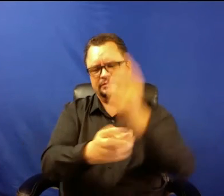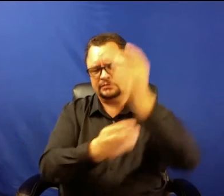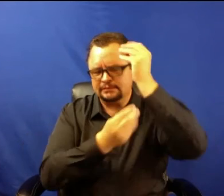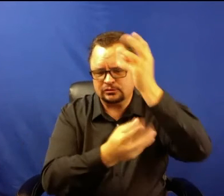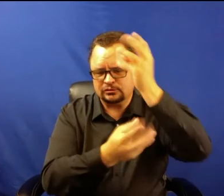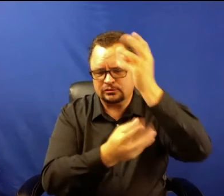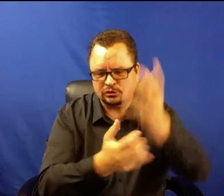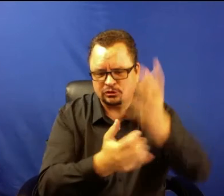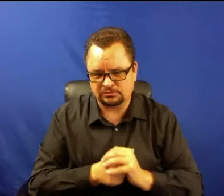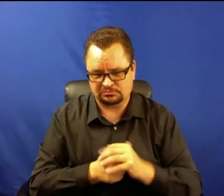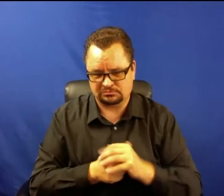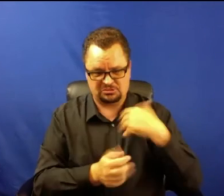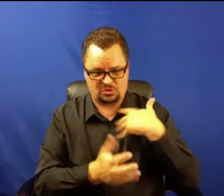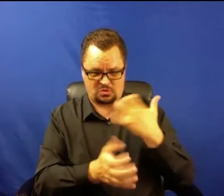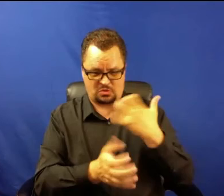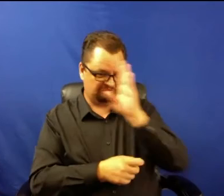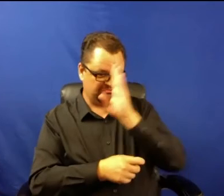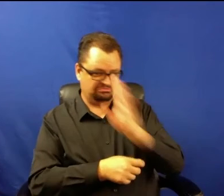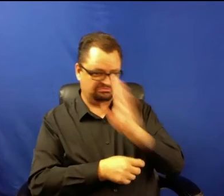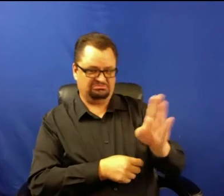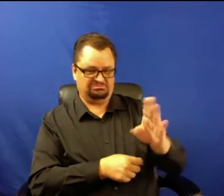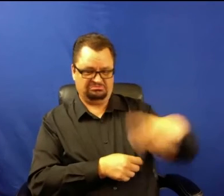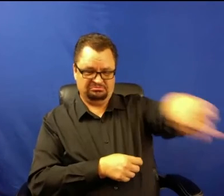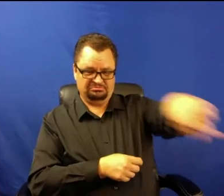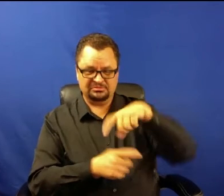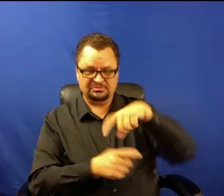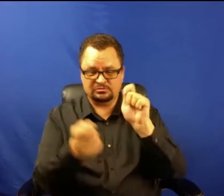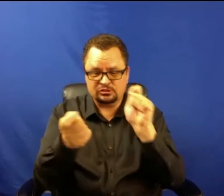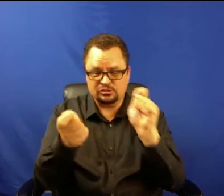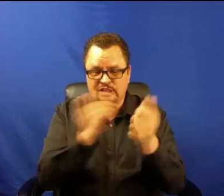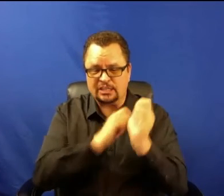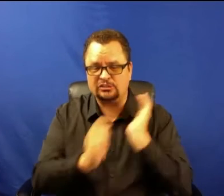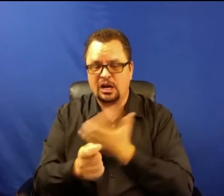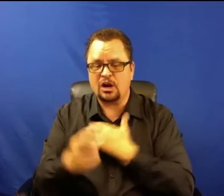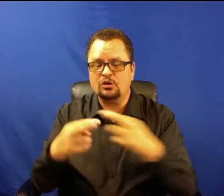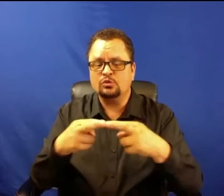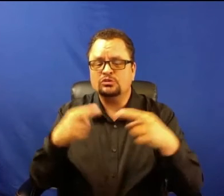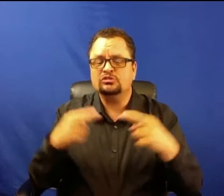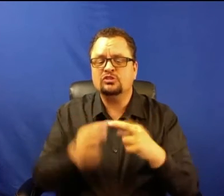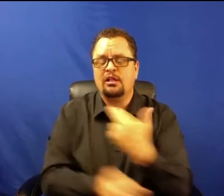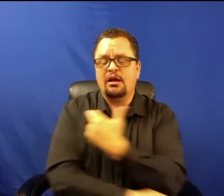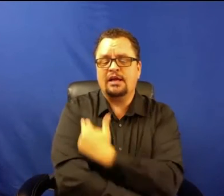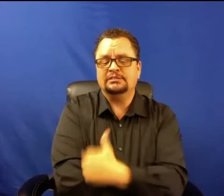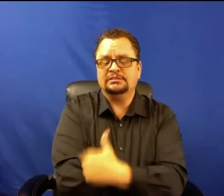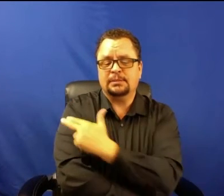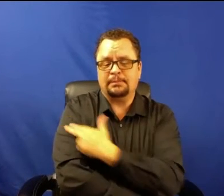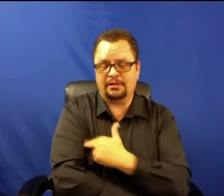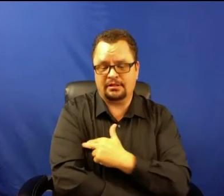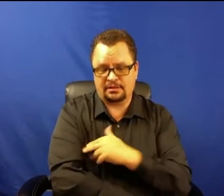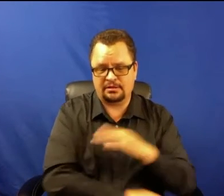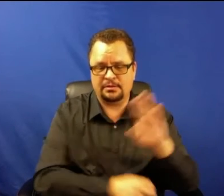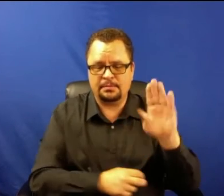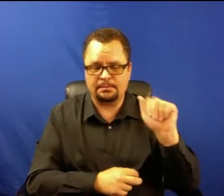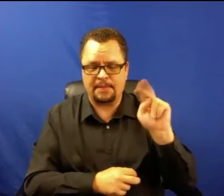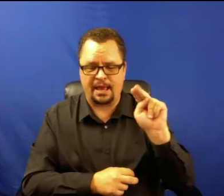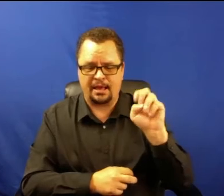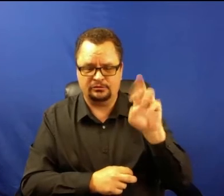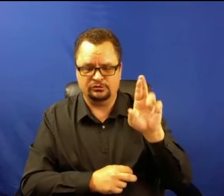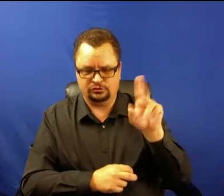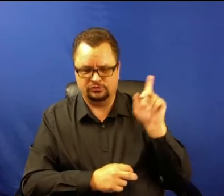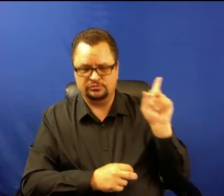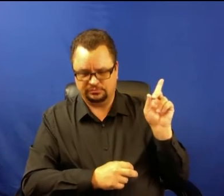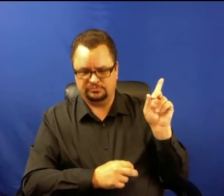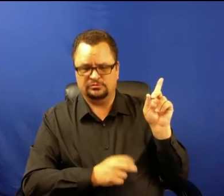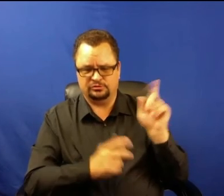hospital capacity banner. This is a residual from when we did have a dial, but has